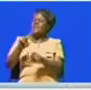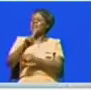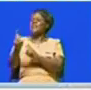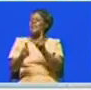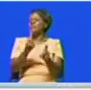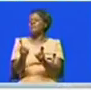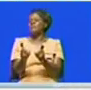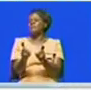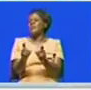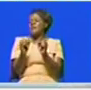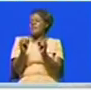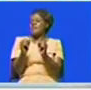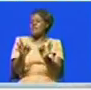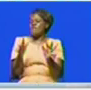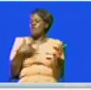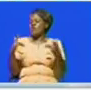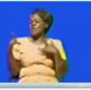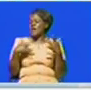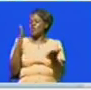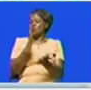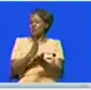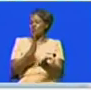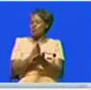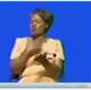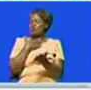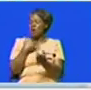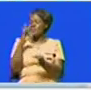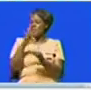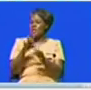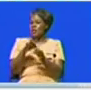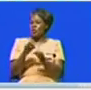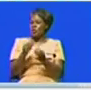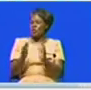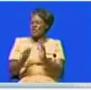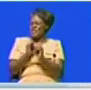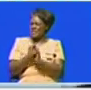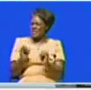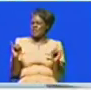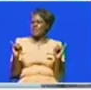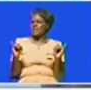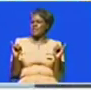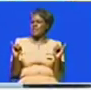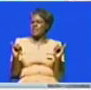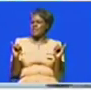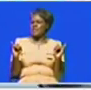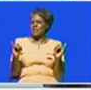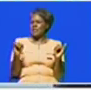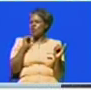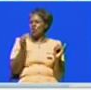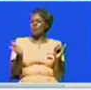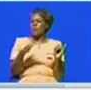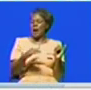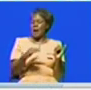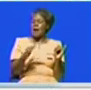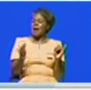exams? If they are so concerned, then they want this election to be conducted so thoroughly that there's no possibility of coming back. Because